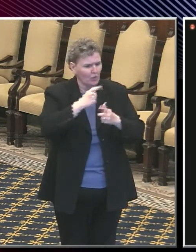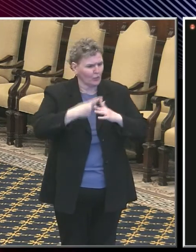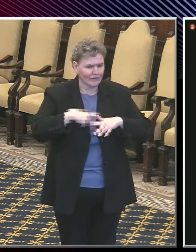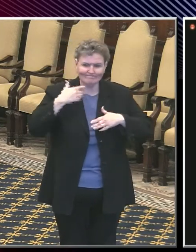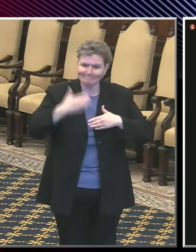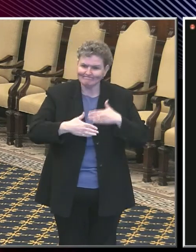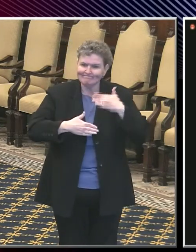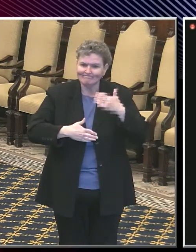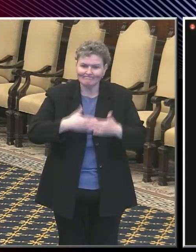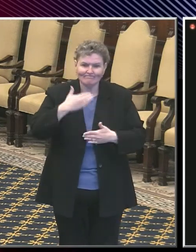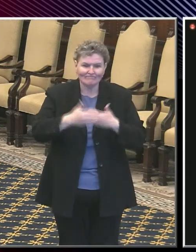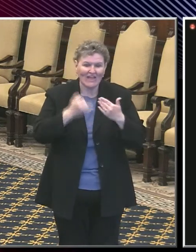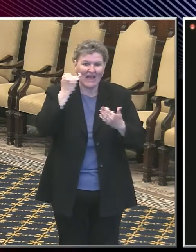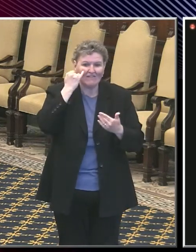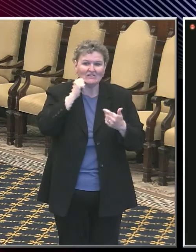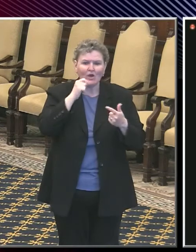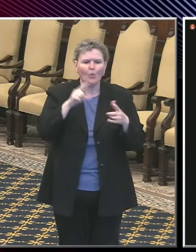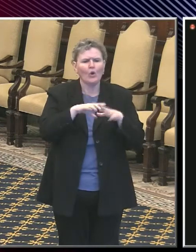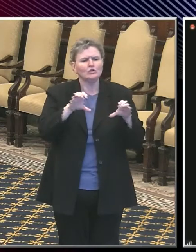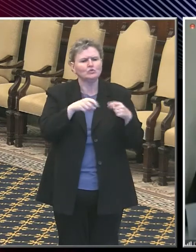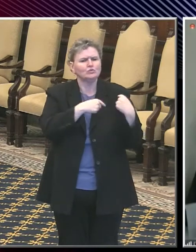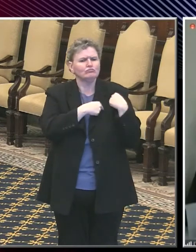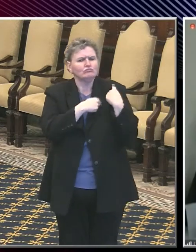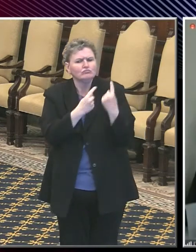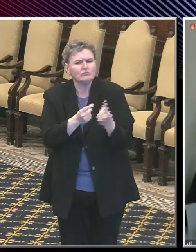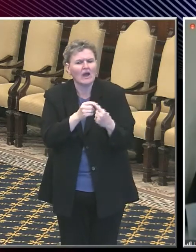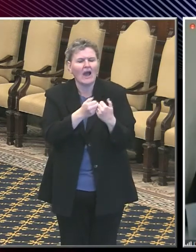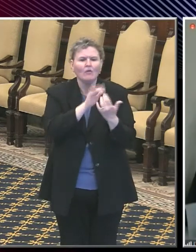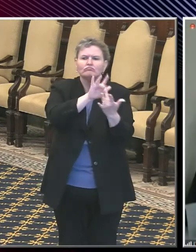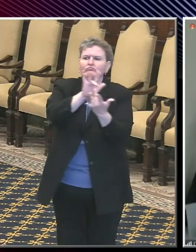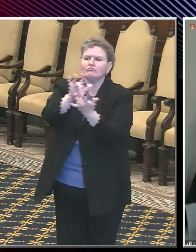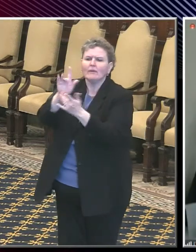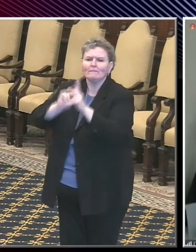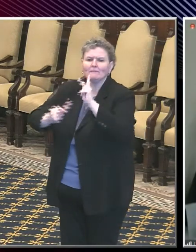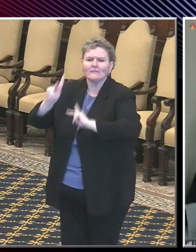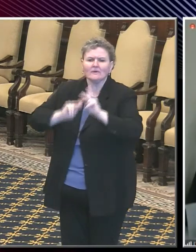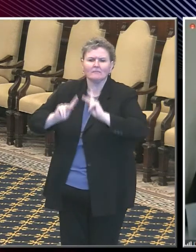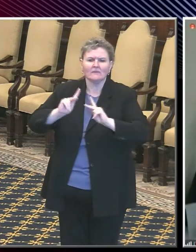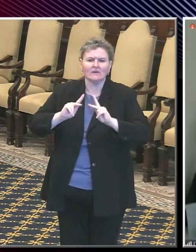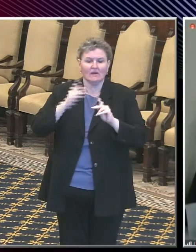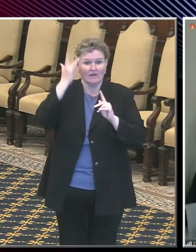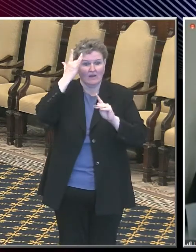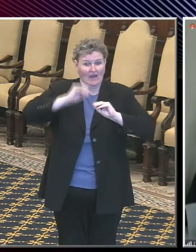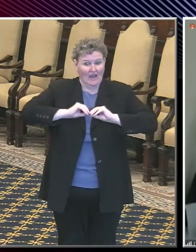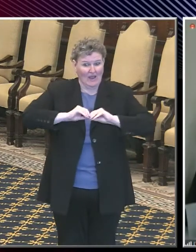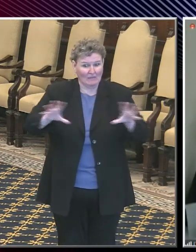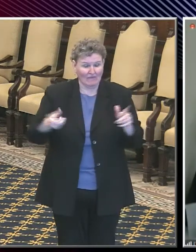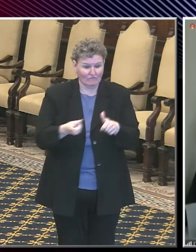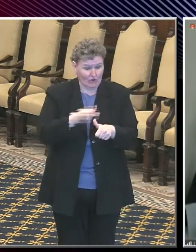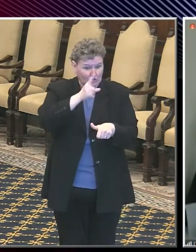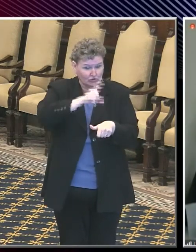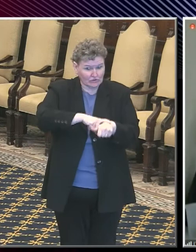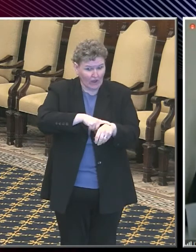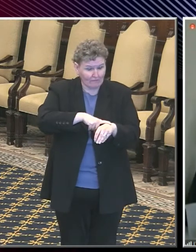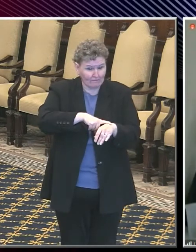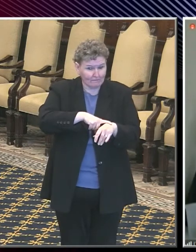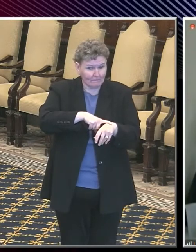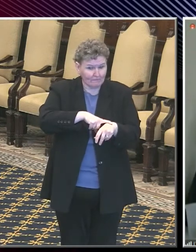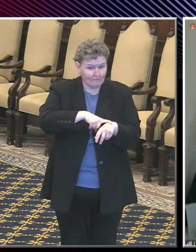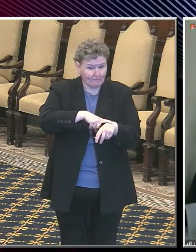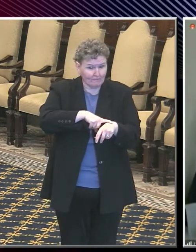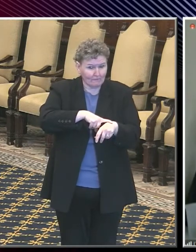Thanks. Very good. Natasha Brown of CBS 3, you're up. Hi, just wanted to ask Dr. Farley